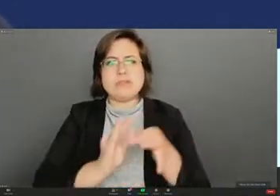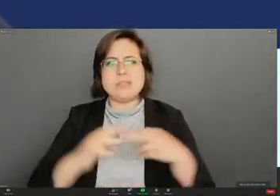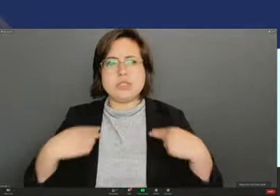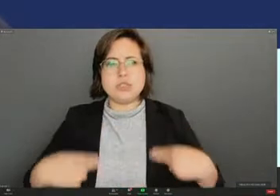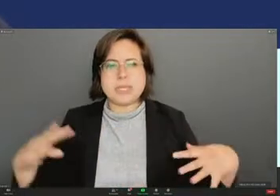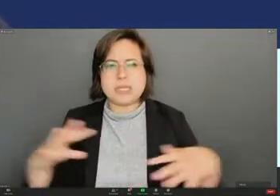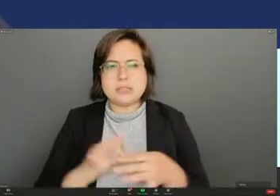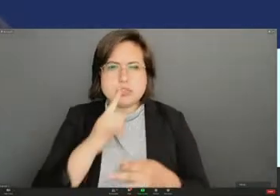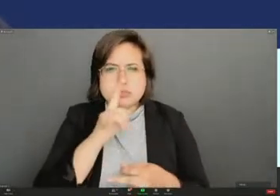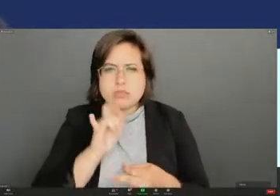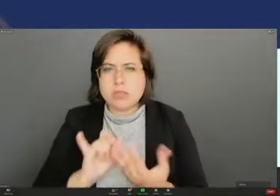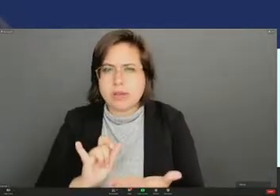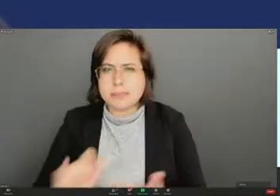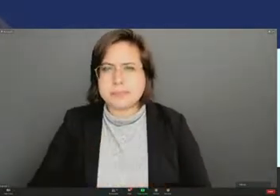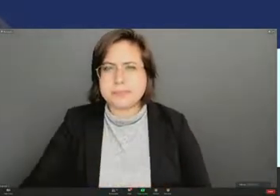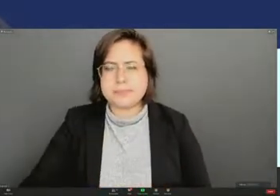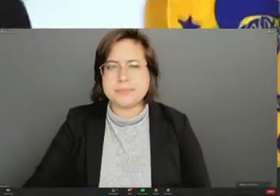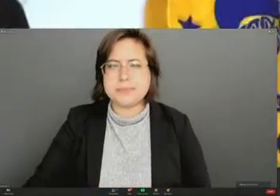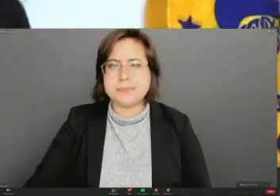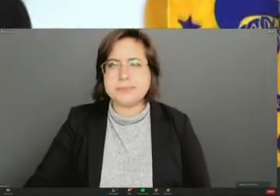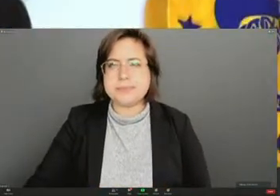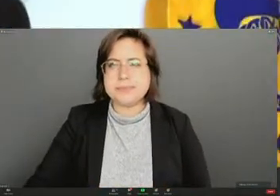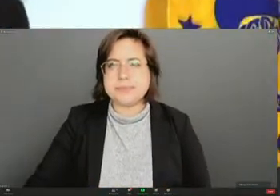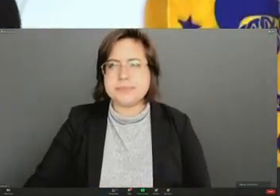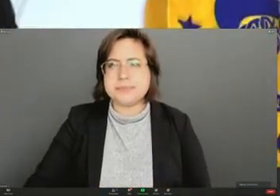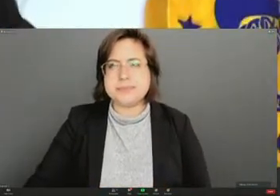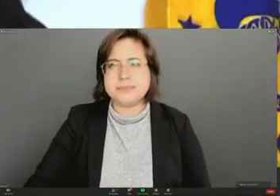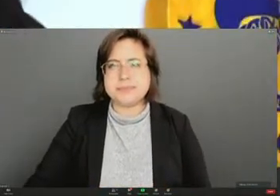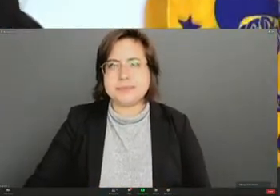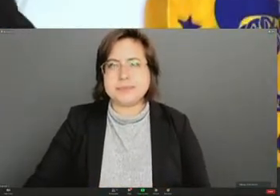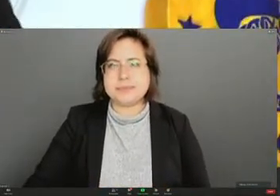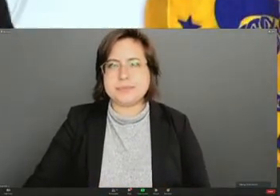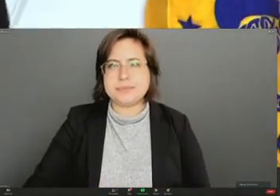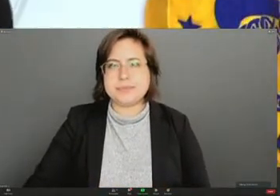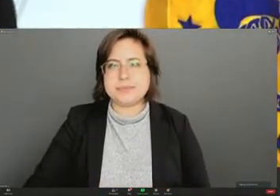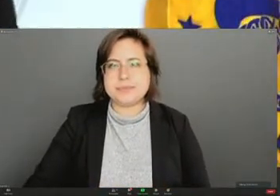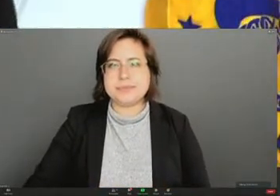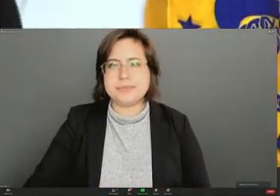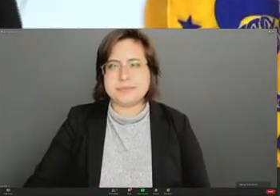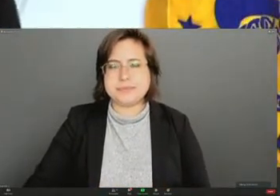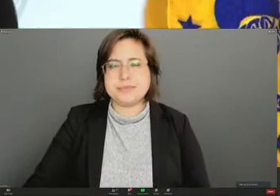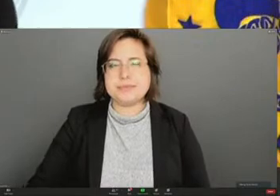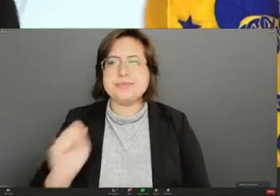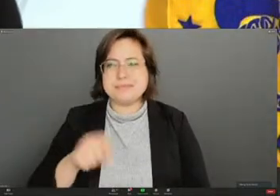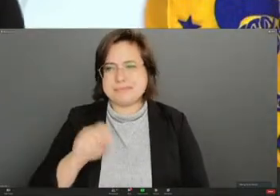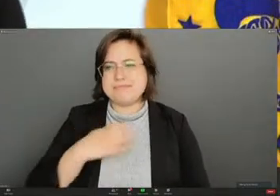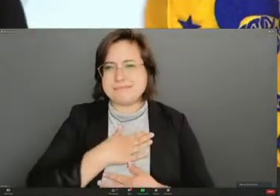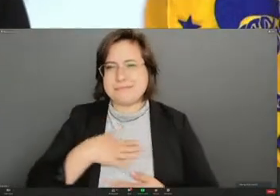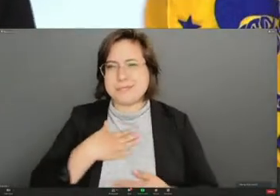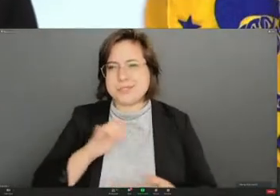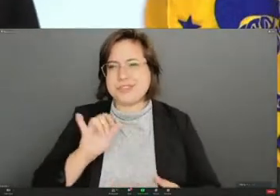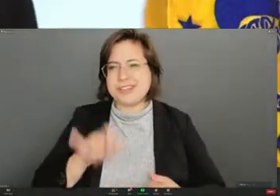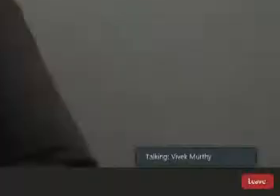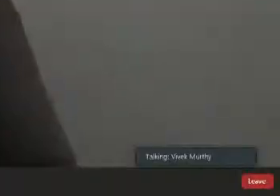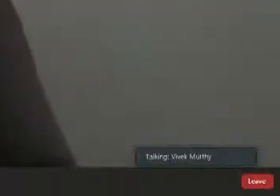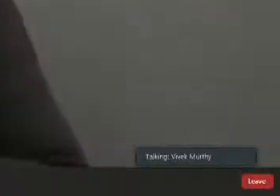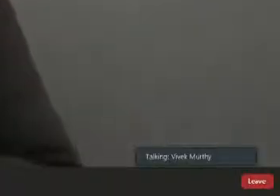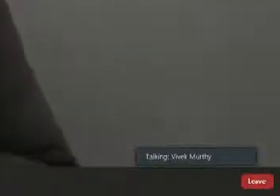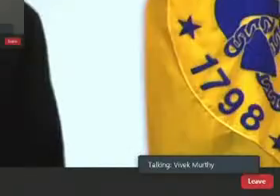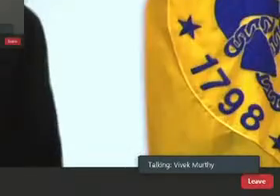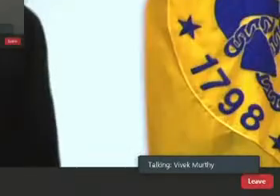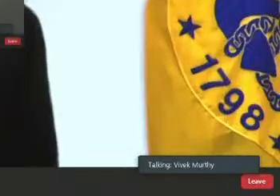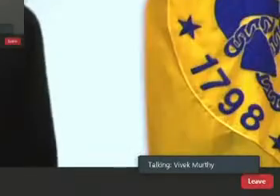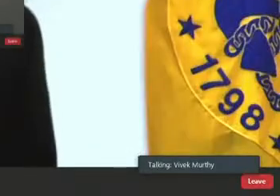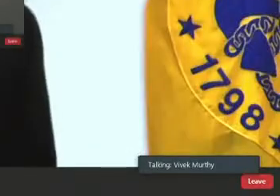connection. Well, I appreciate that, and please feel free to call me Vivek. I'm pretty informal, as all of you guys might know.